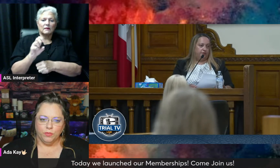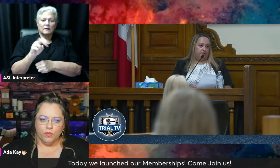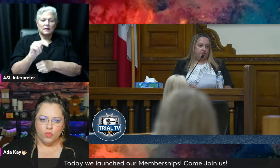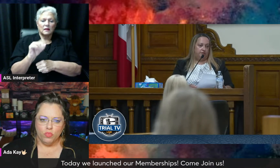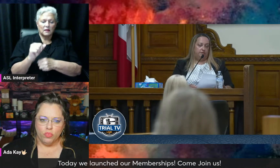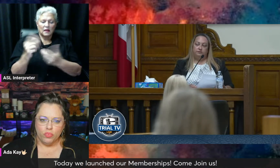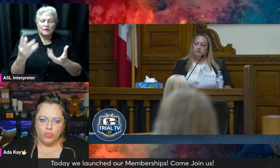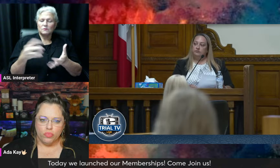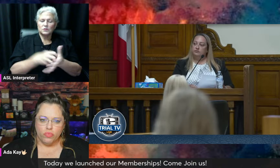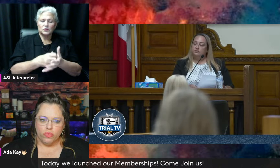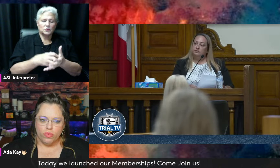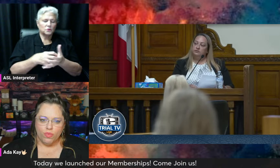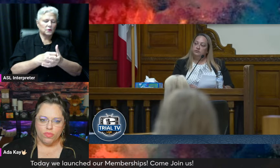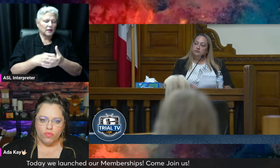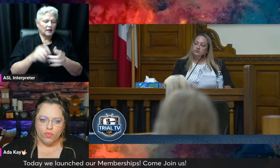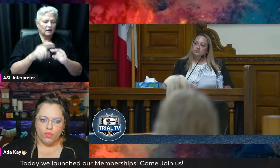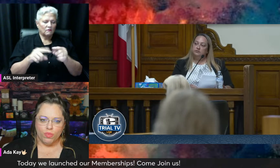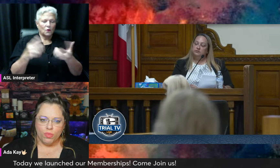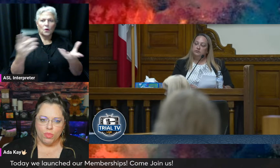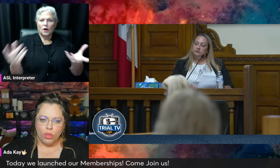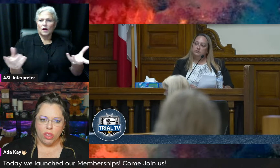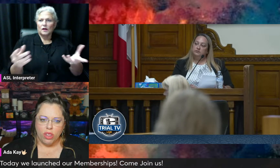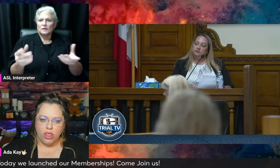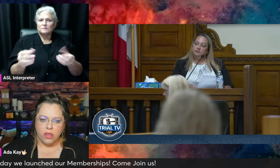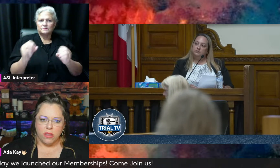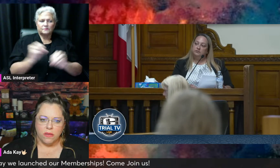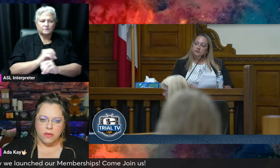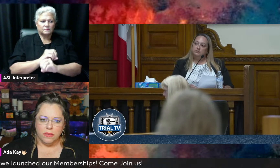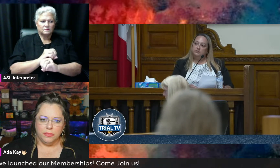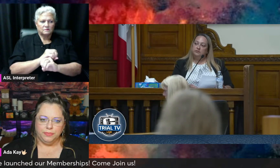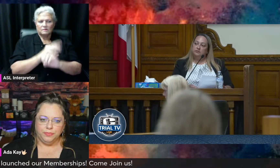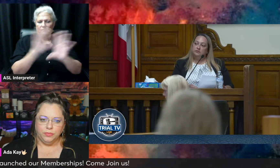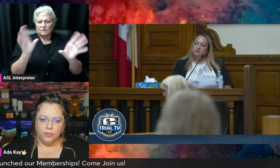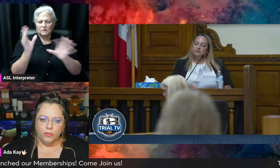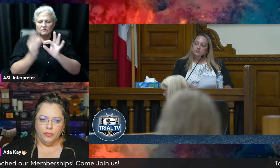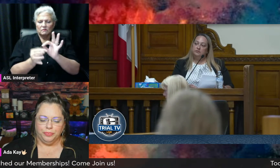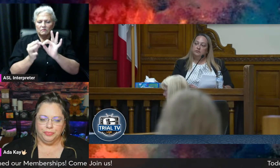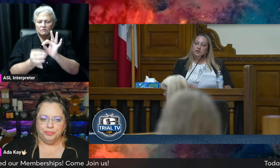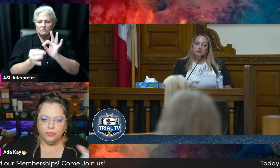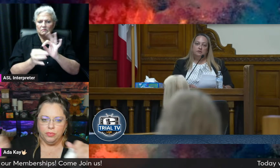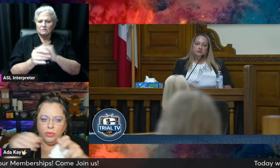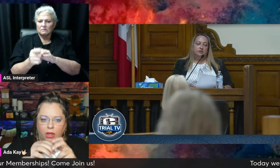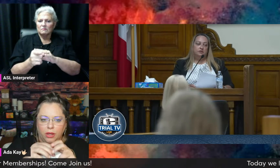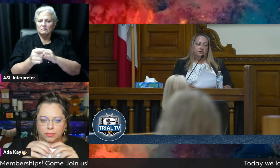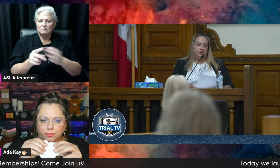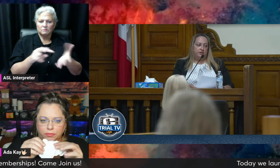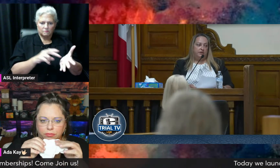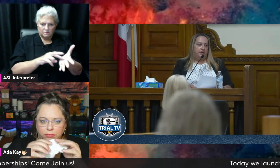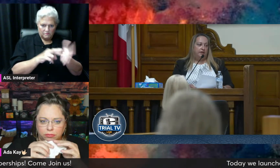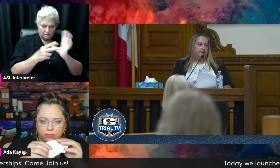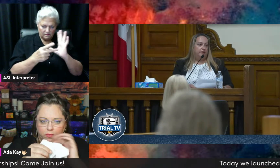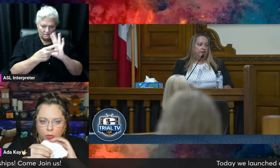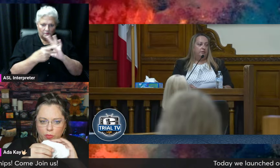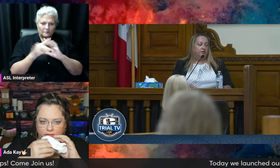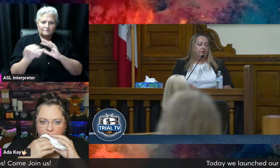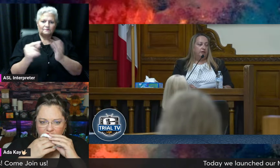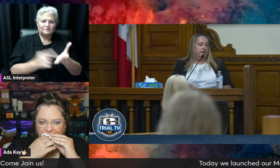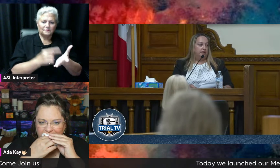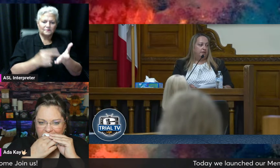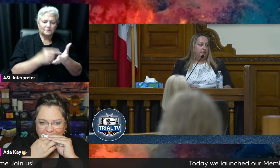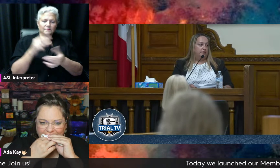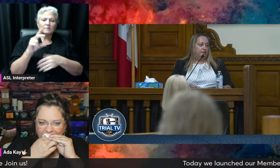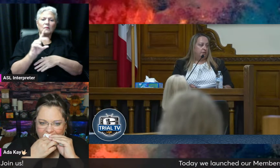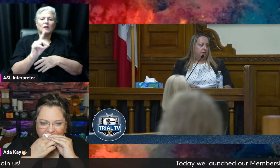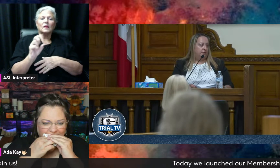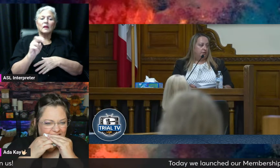conclusive interpretation. And again, meaning to lay people? There's some DNA on there, but there's